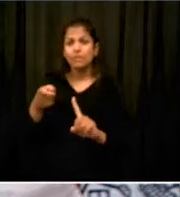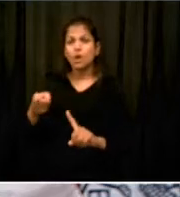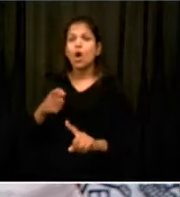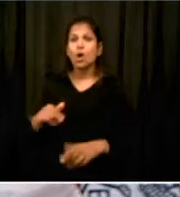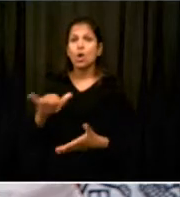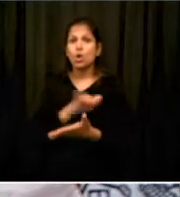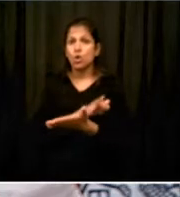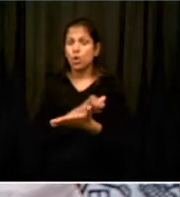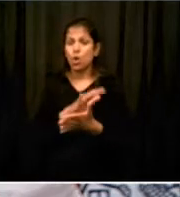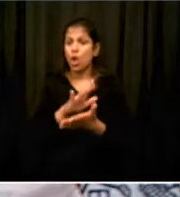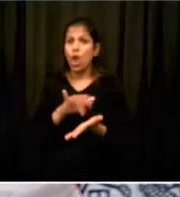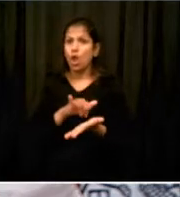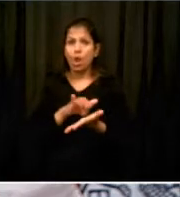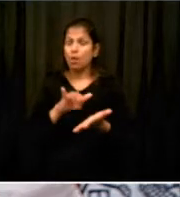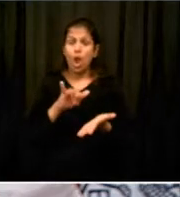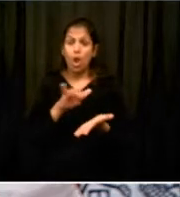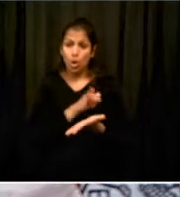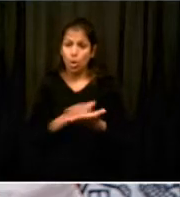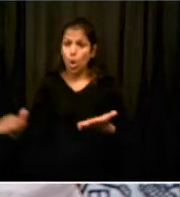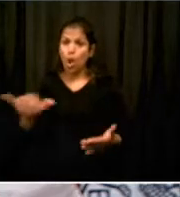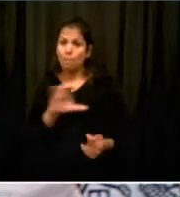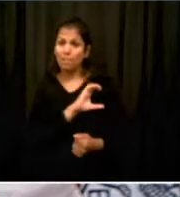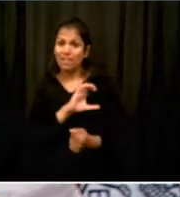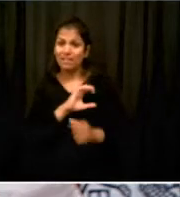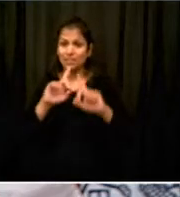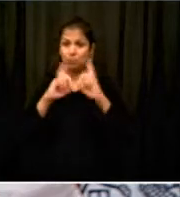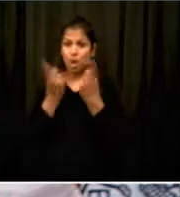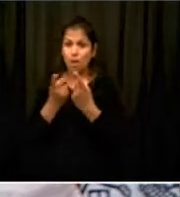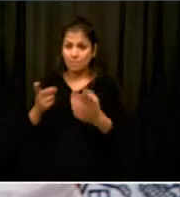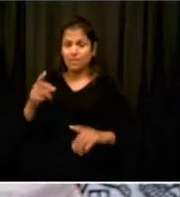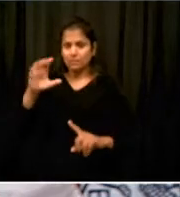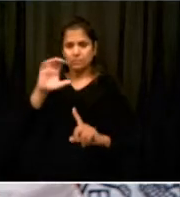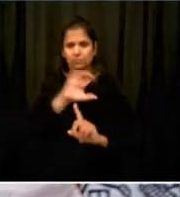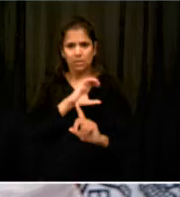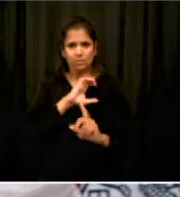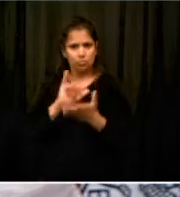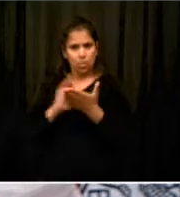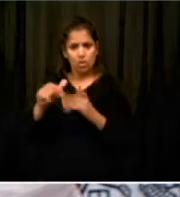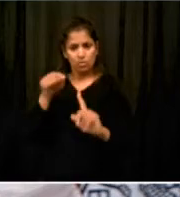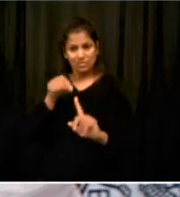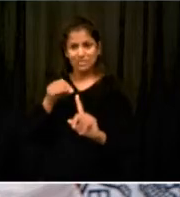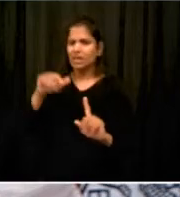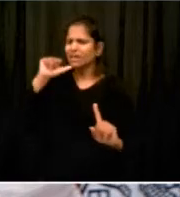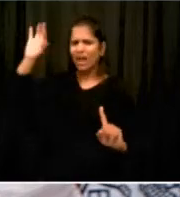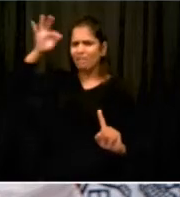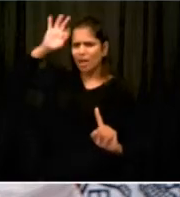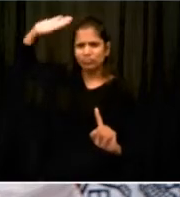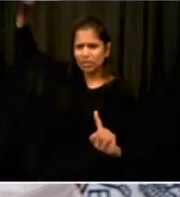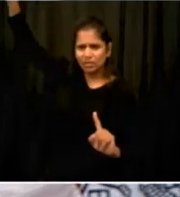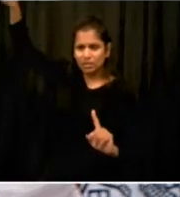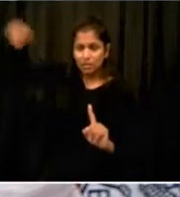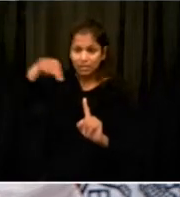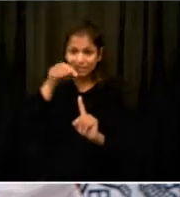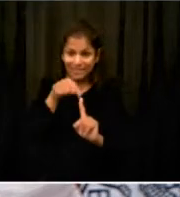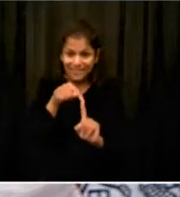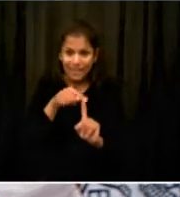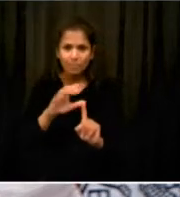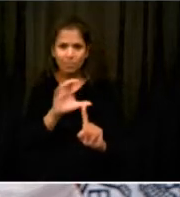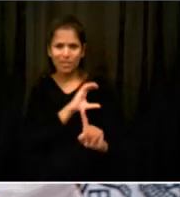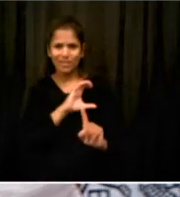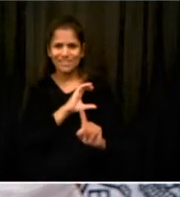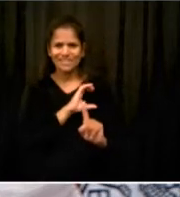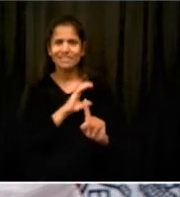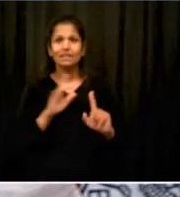that. So I think it was the wrong time and the wrong place to effectuate that arrest. The arrest, as